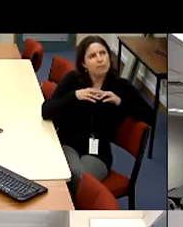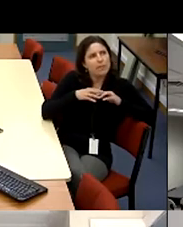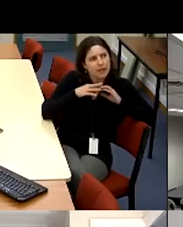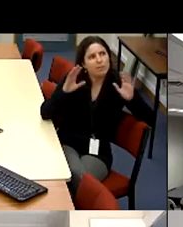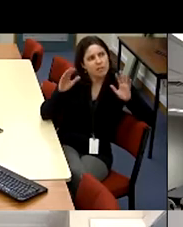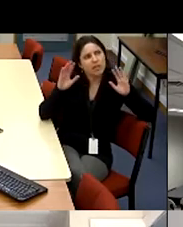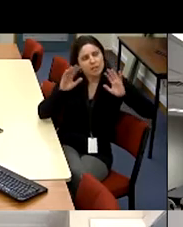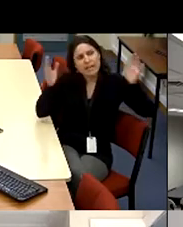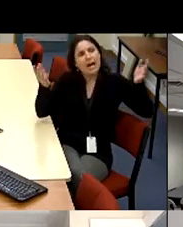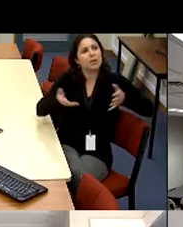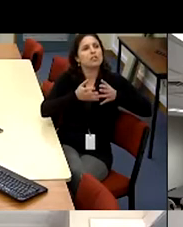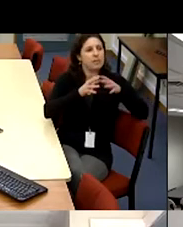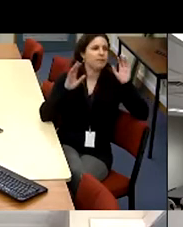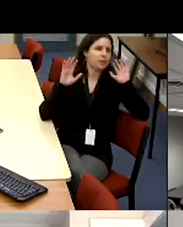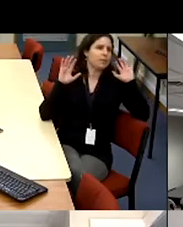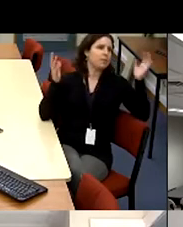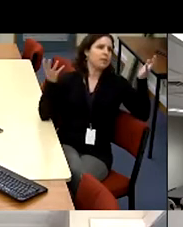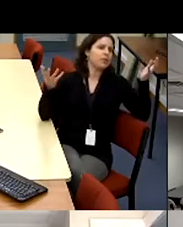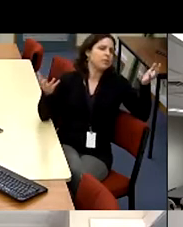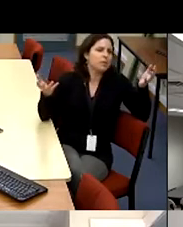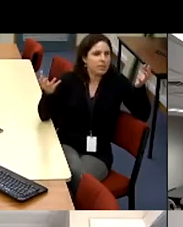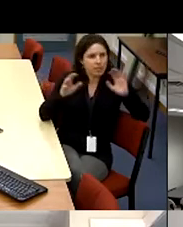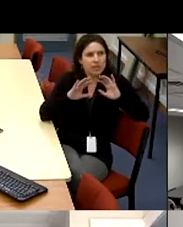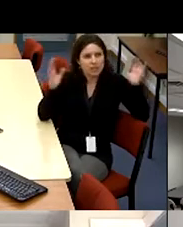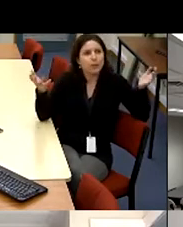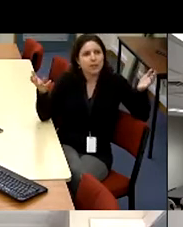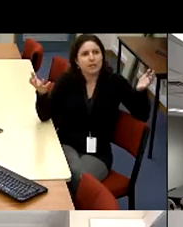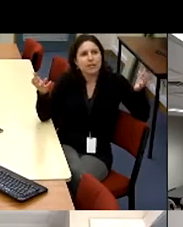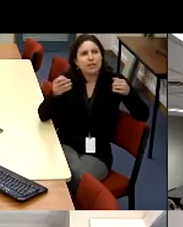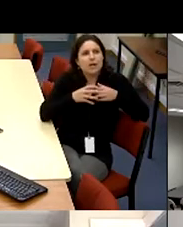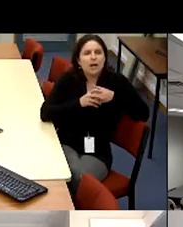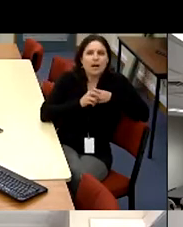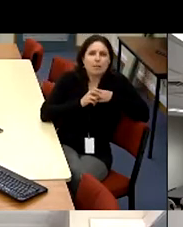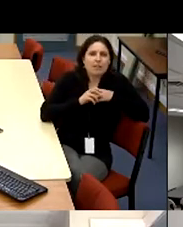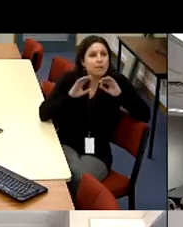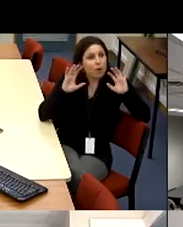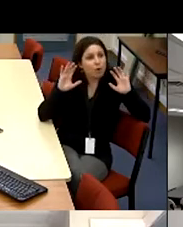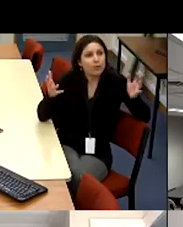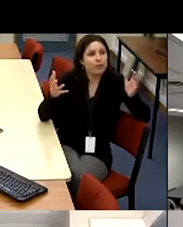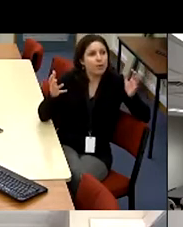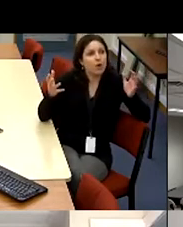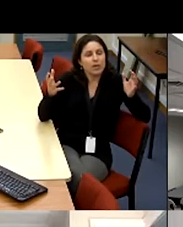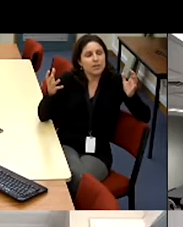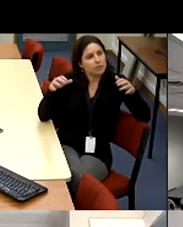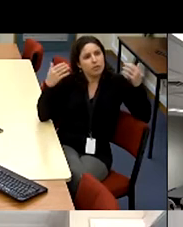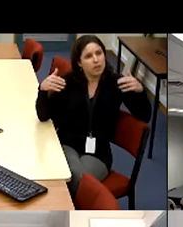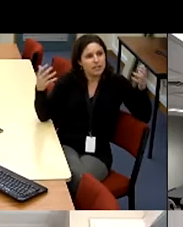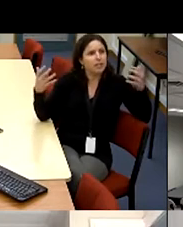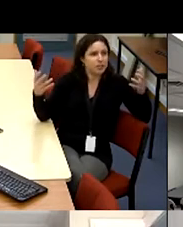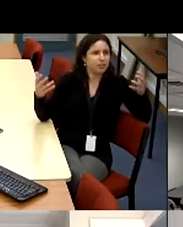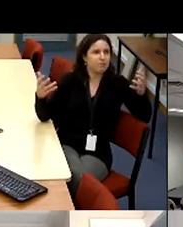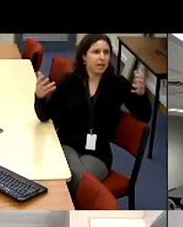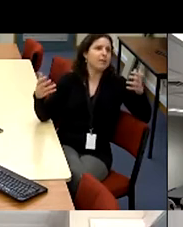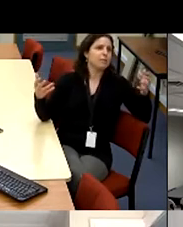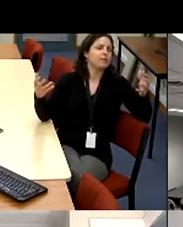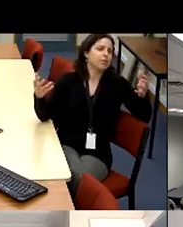I think it'd be hard not to be influenced by the mainstream discourses because it's everywhere. And they've gone through the whole